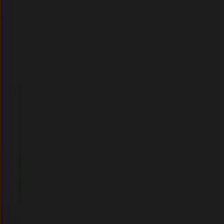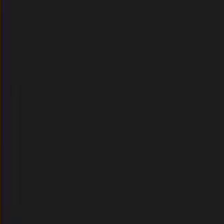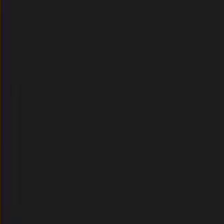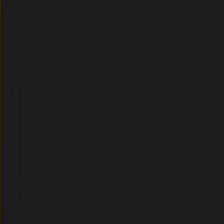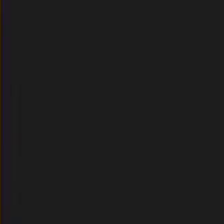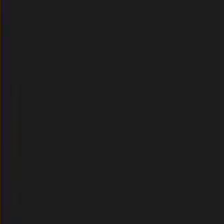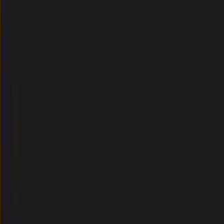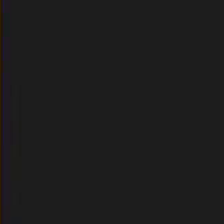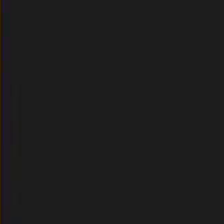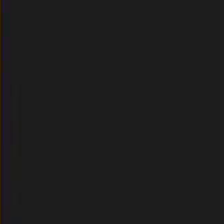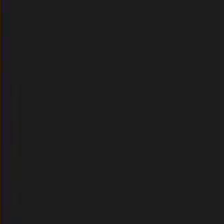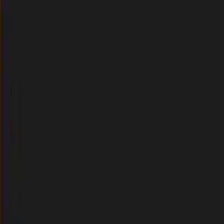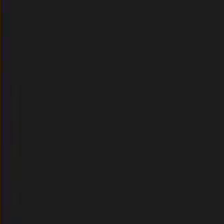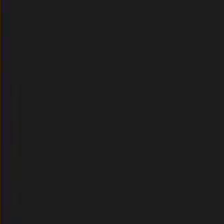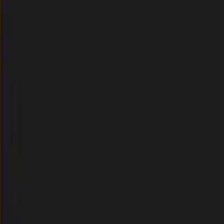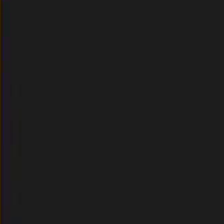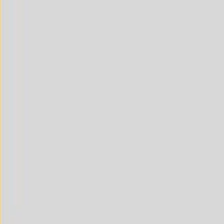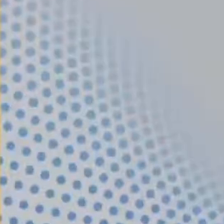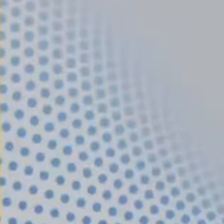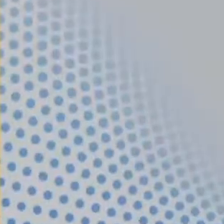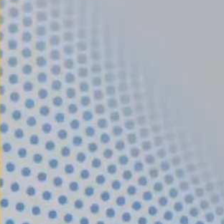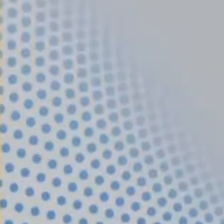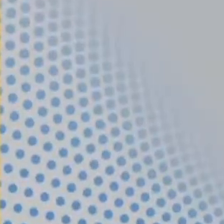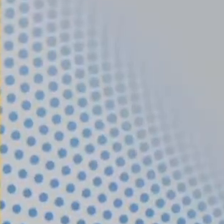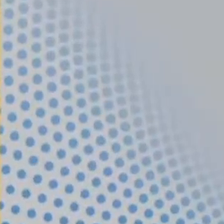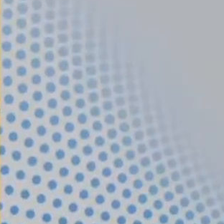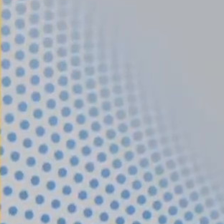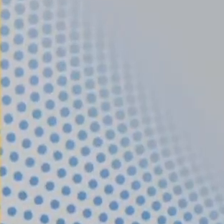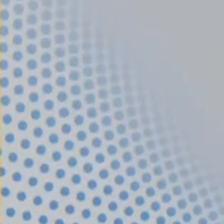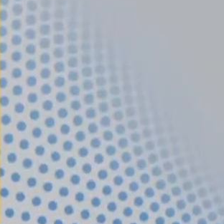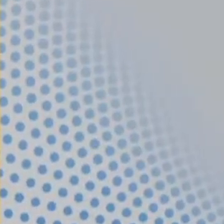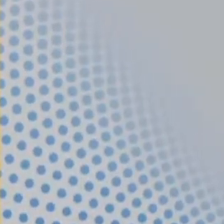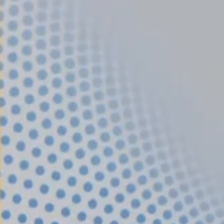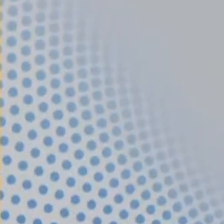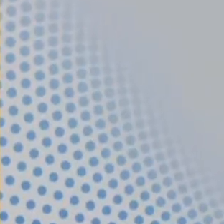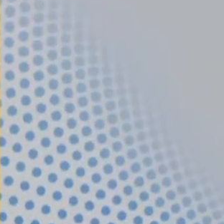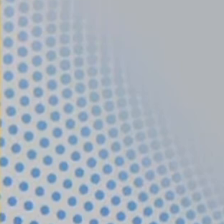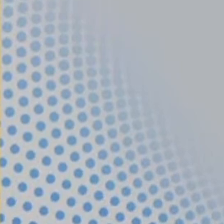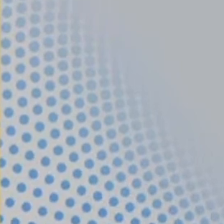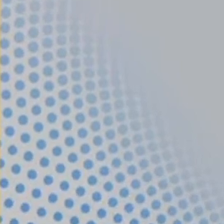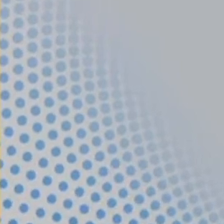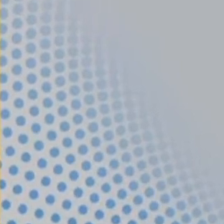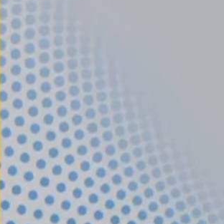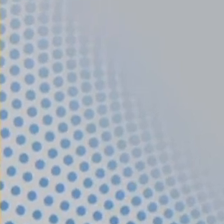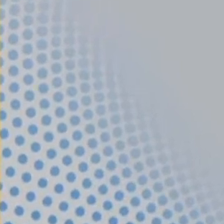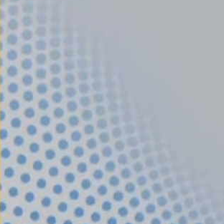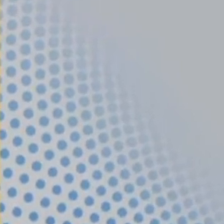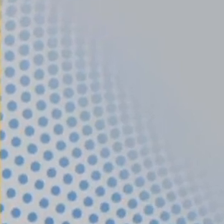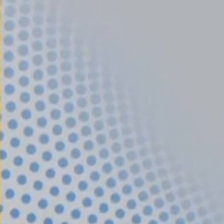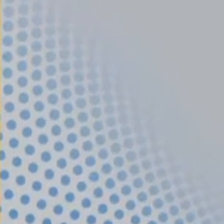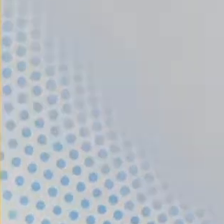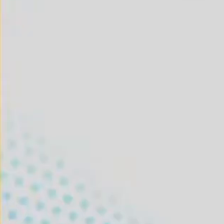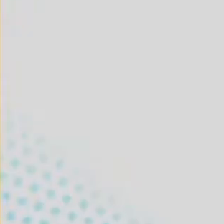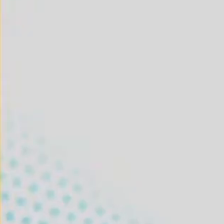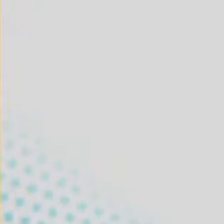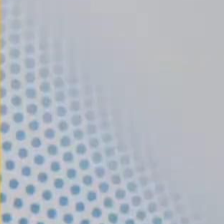Complex. That was a production of the Department of Information, Office of the Chief Secretary, Tobago House of